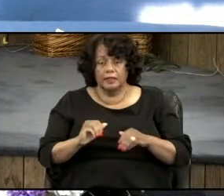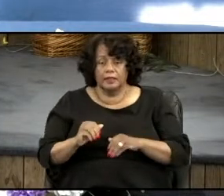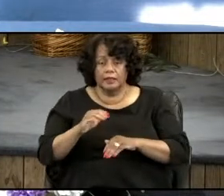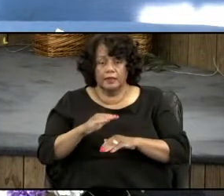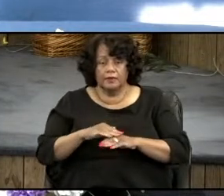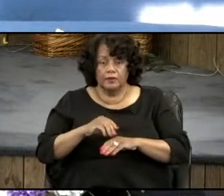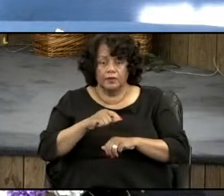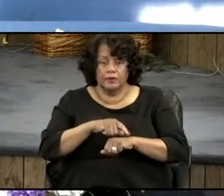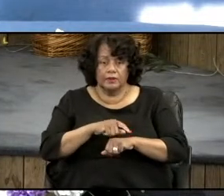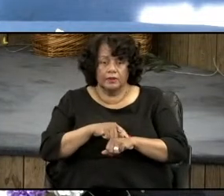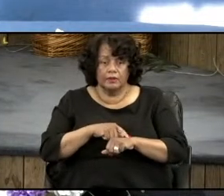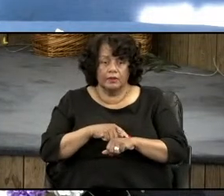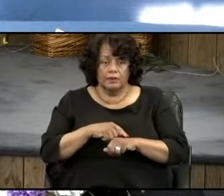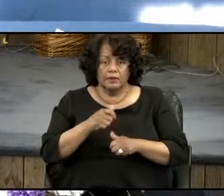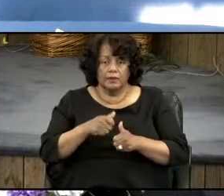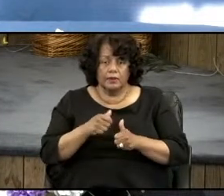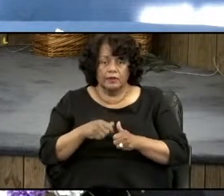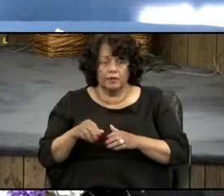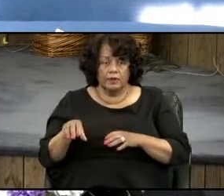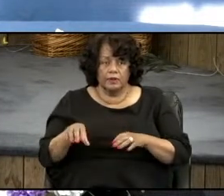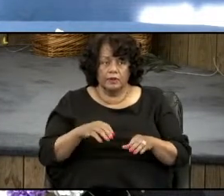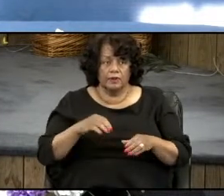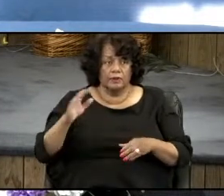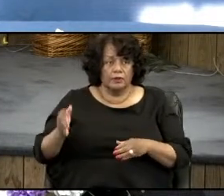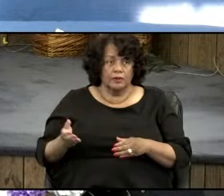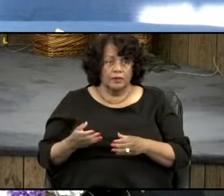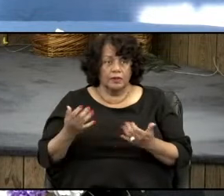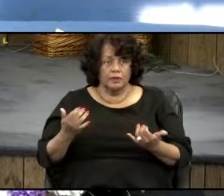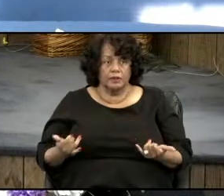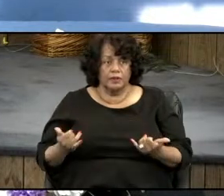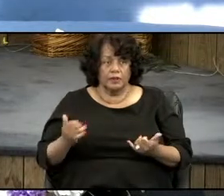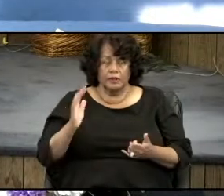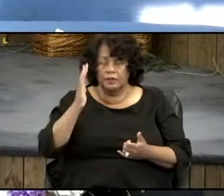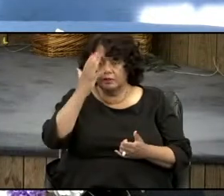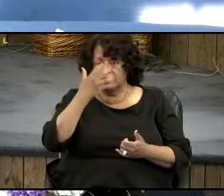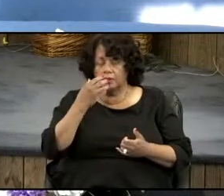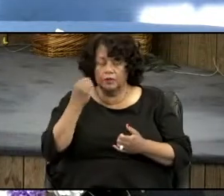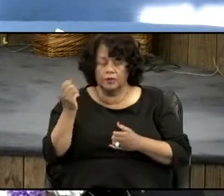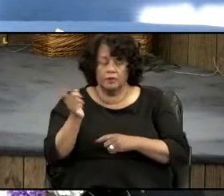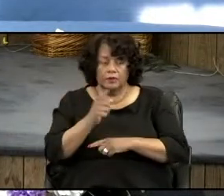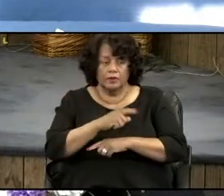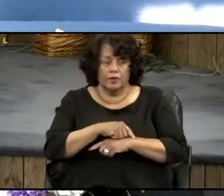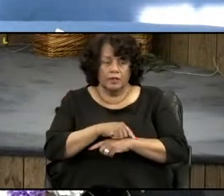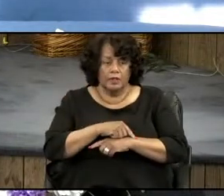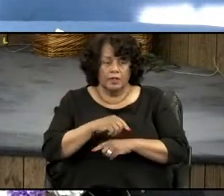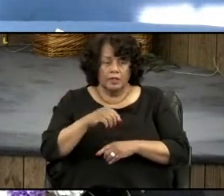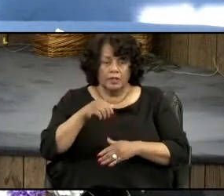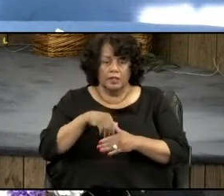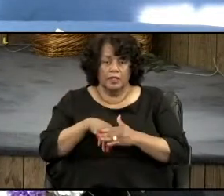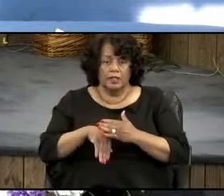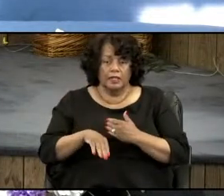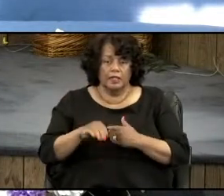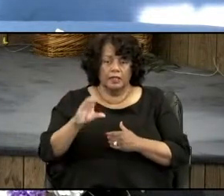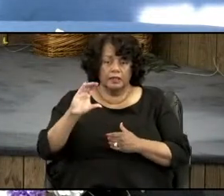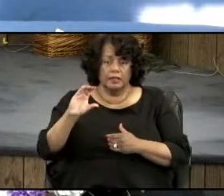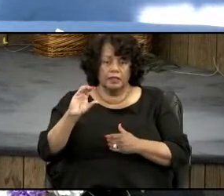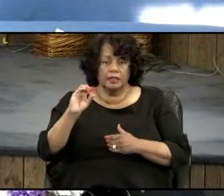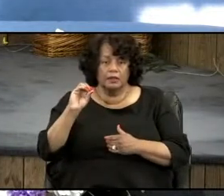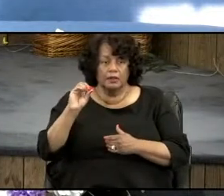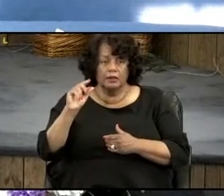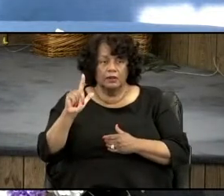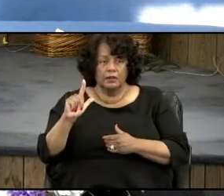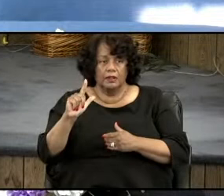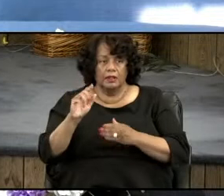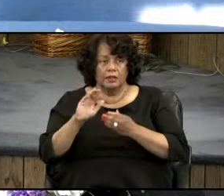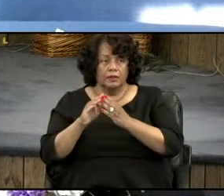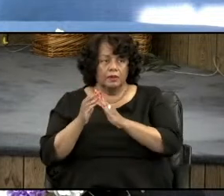that everybody is doing well today. It's a beautiful day. I was in Columbus all week, and it was raining and tornado warnings